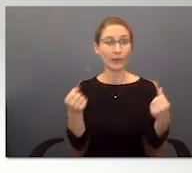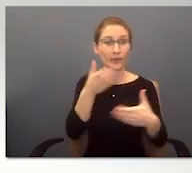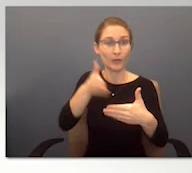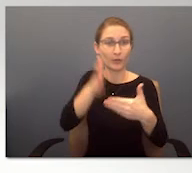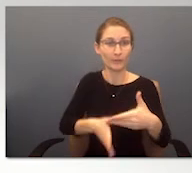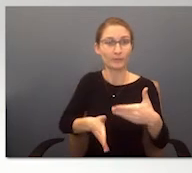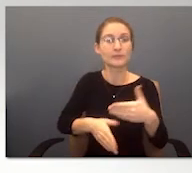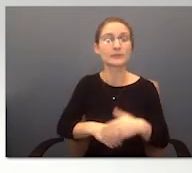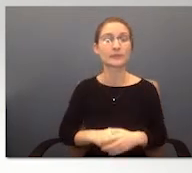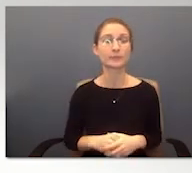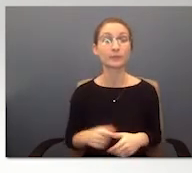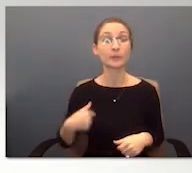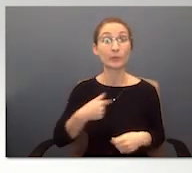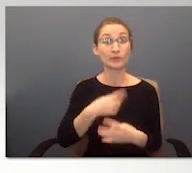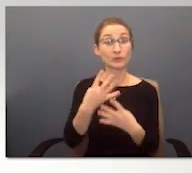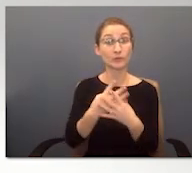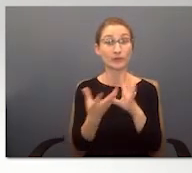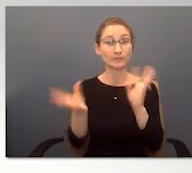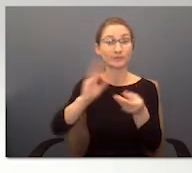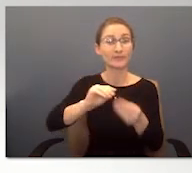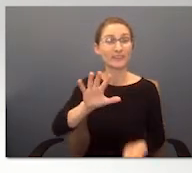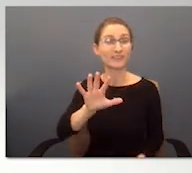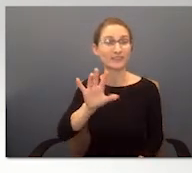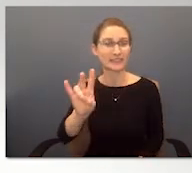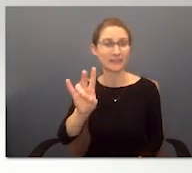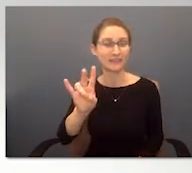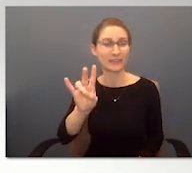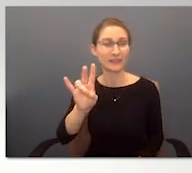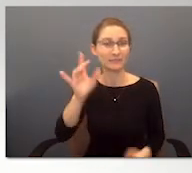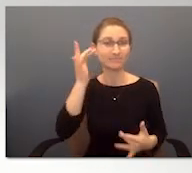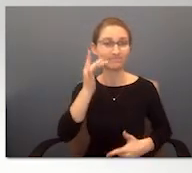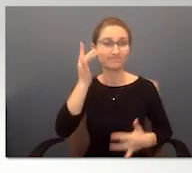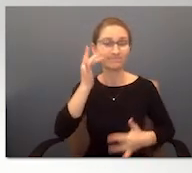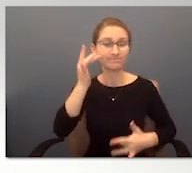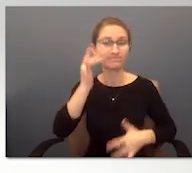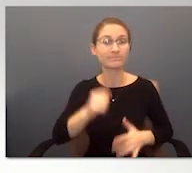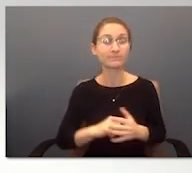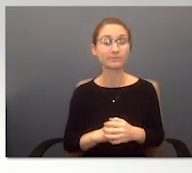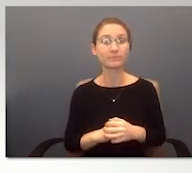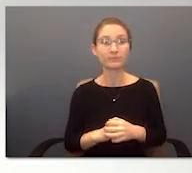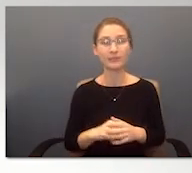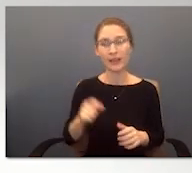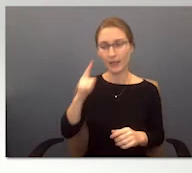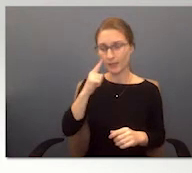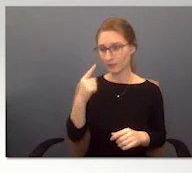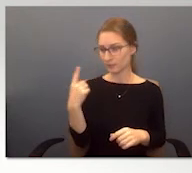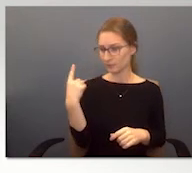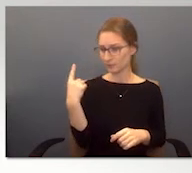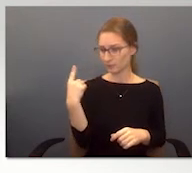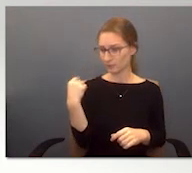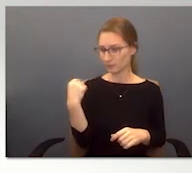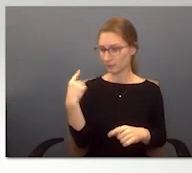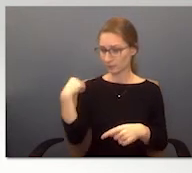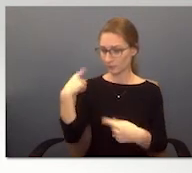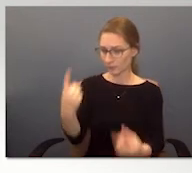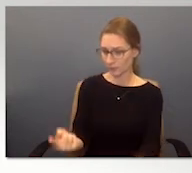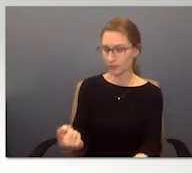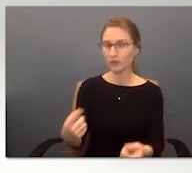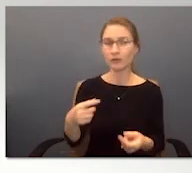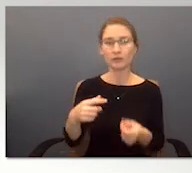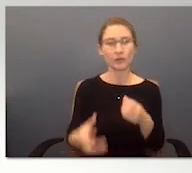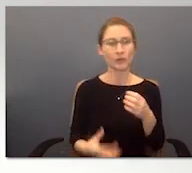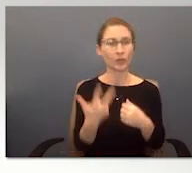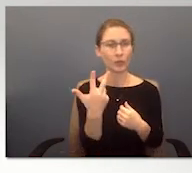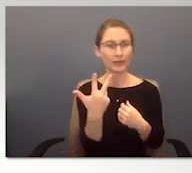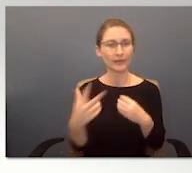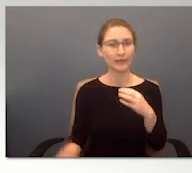for 57 conditions now. Since the last Family Cafe, we've added 3 more. I know that when Director Paisley